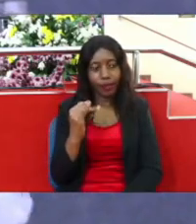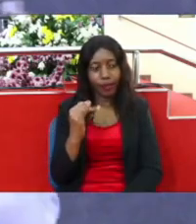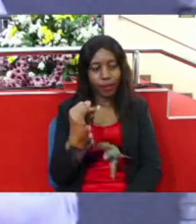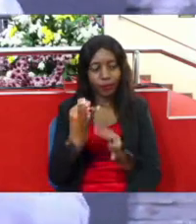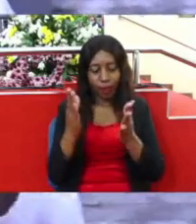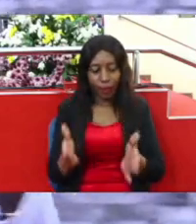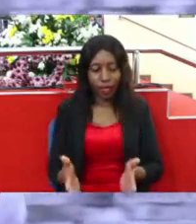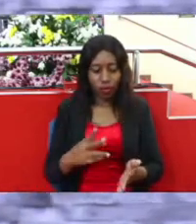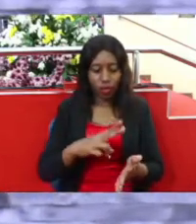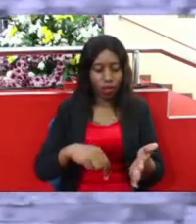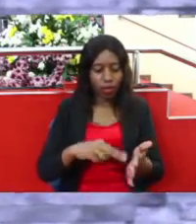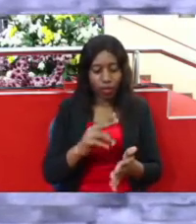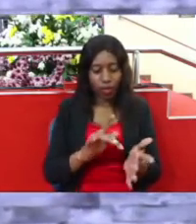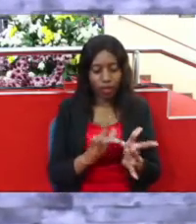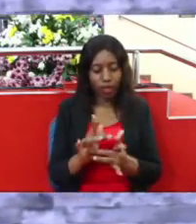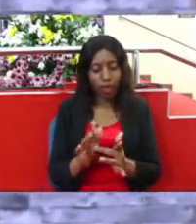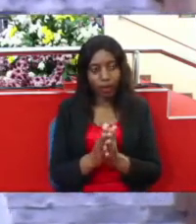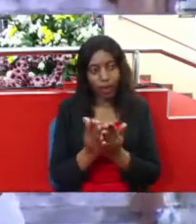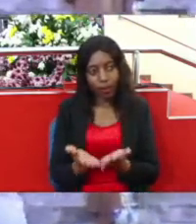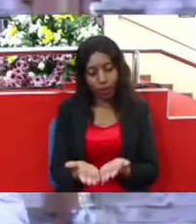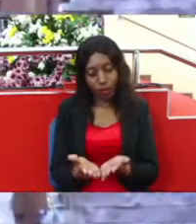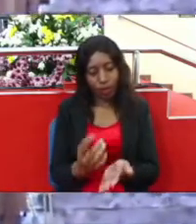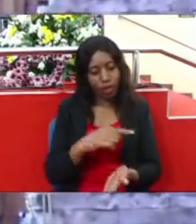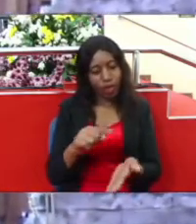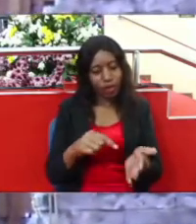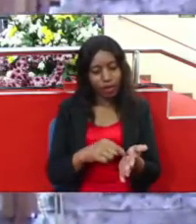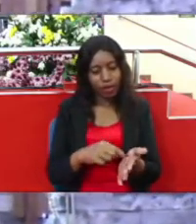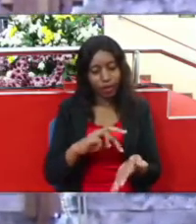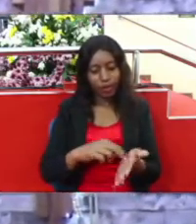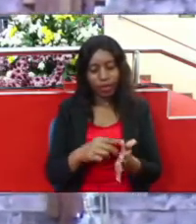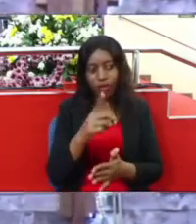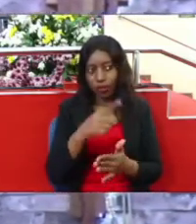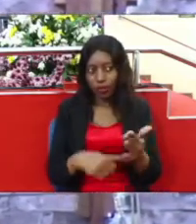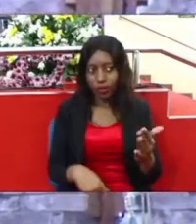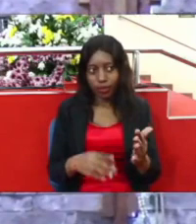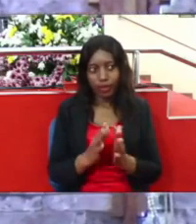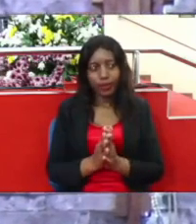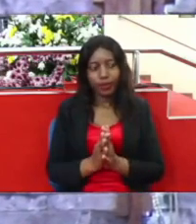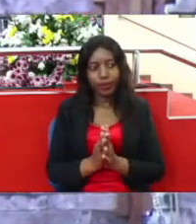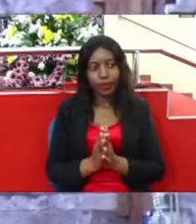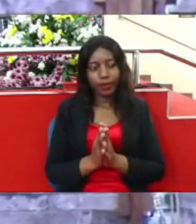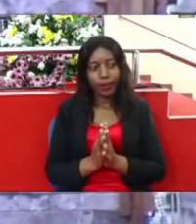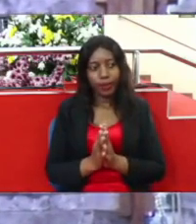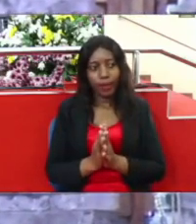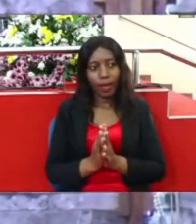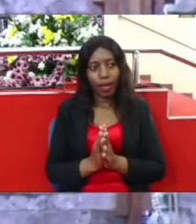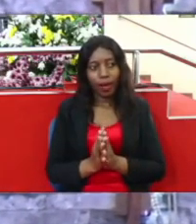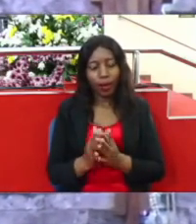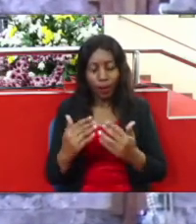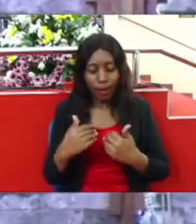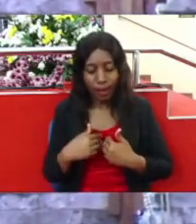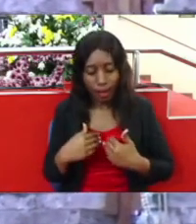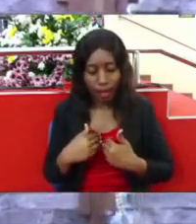anayesoma maandiko. What does this say to me? Inamaanisha nini kwangu? It simply tells me that there is credibility in God's word. Inamaanisha